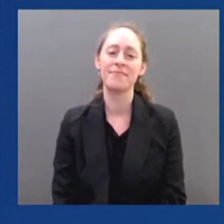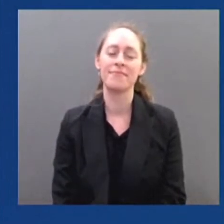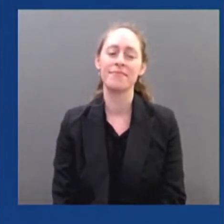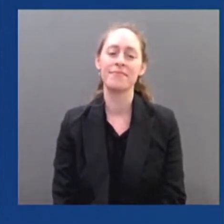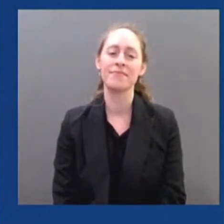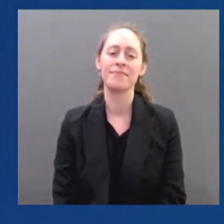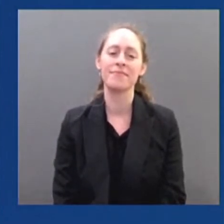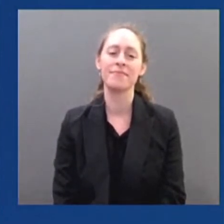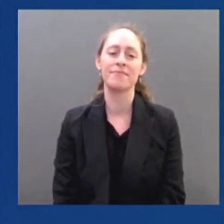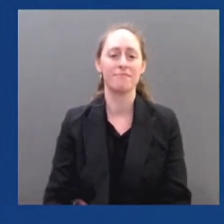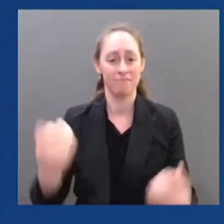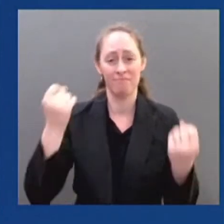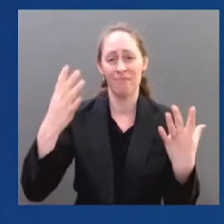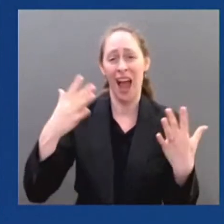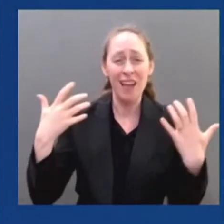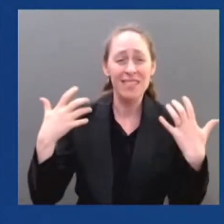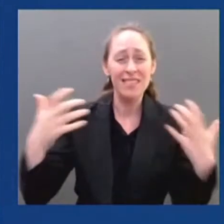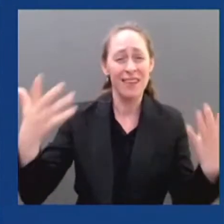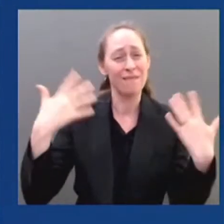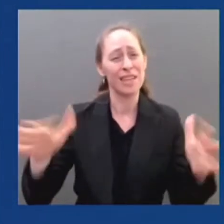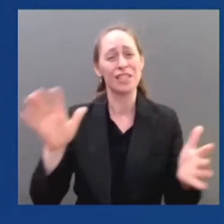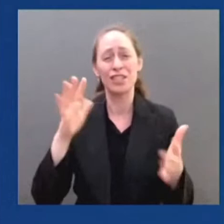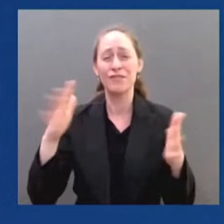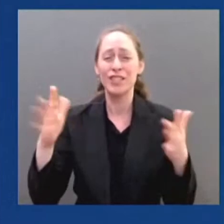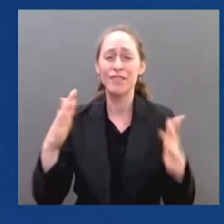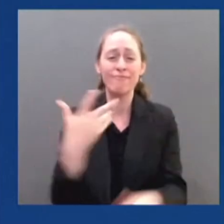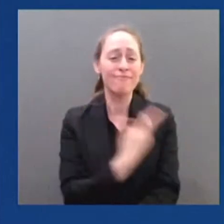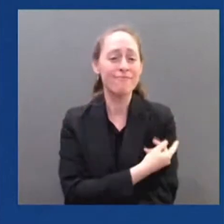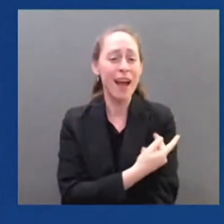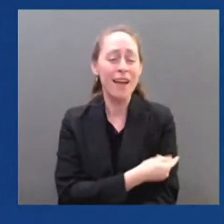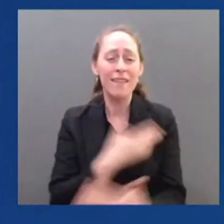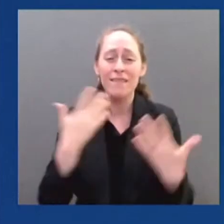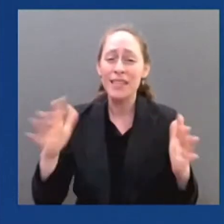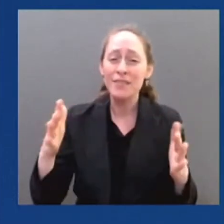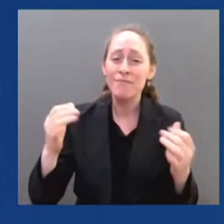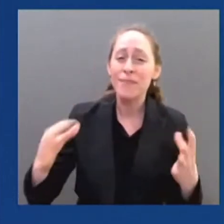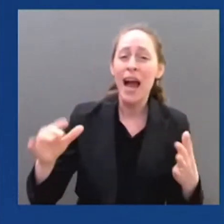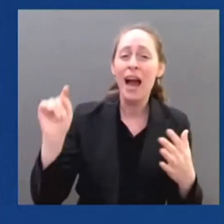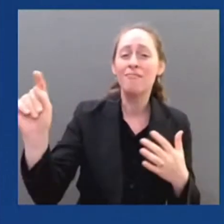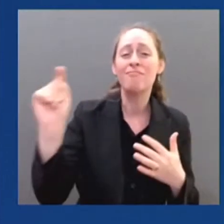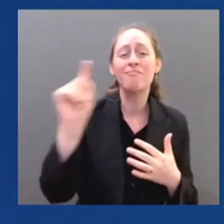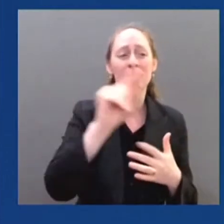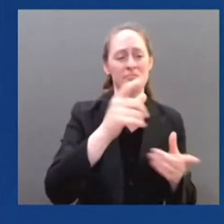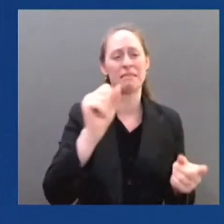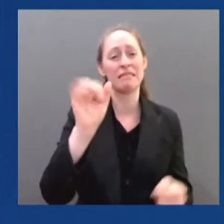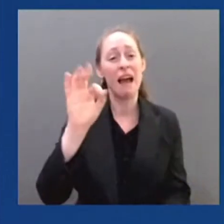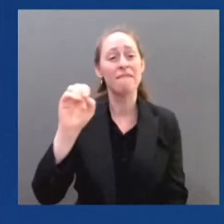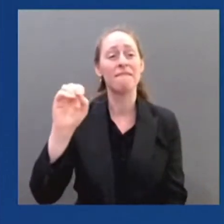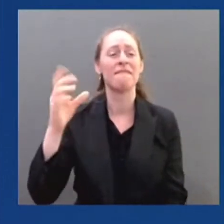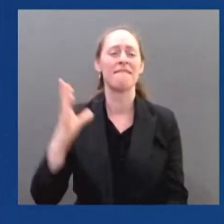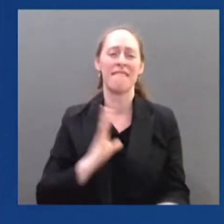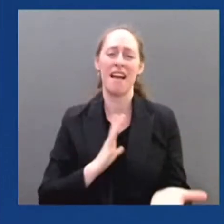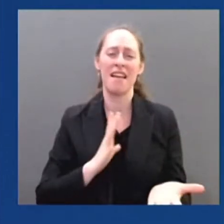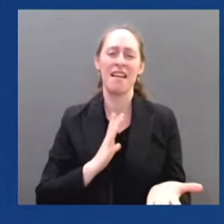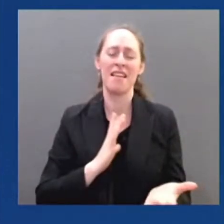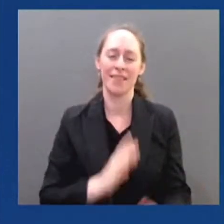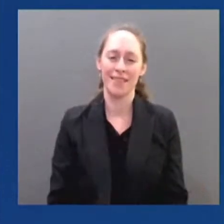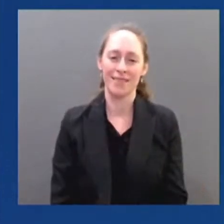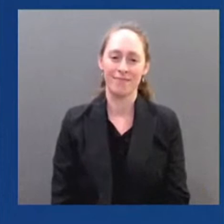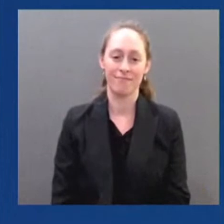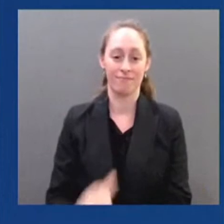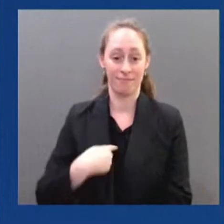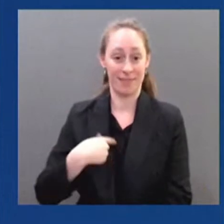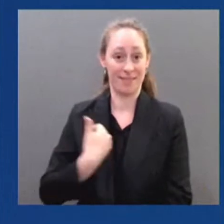these vaccines is extraordinary. I have 3 children, all of whom have been vaccinated. In fact,